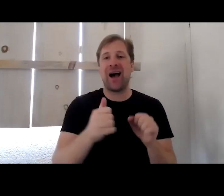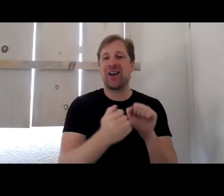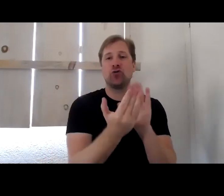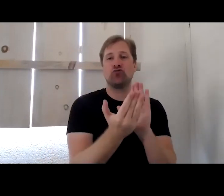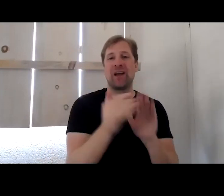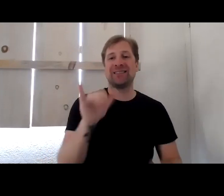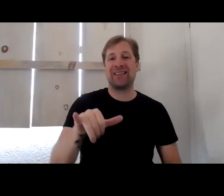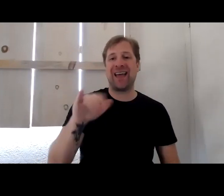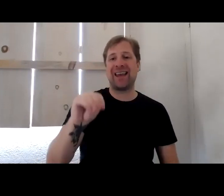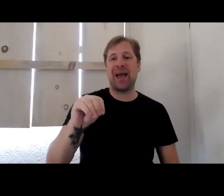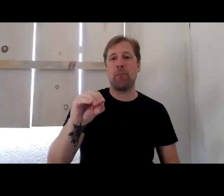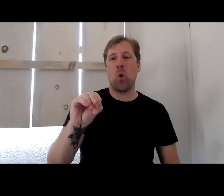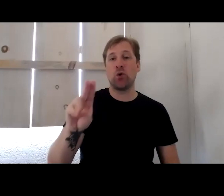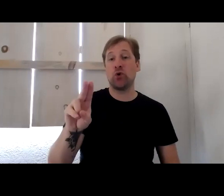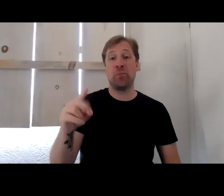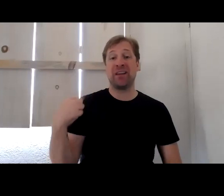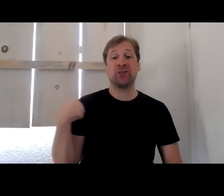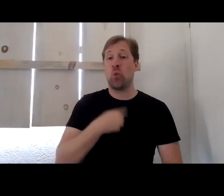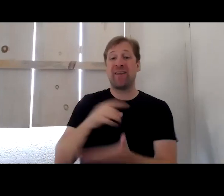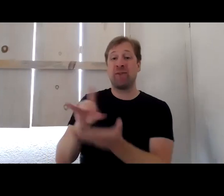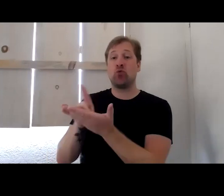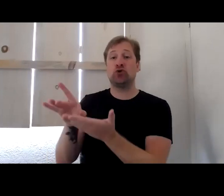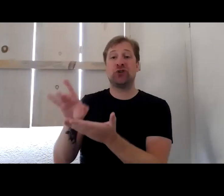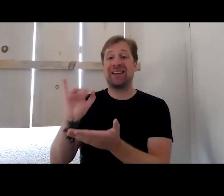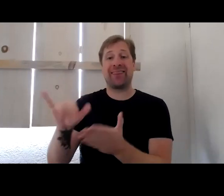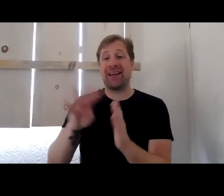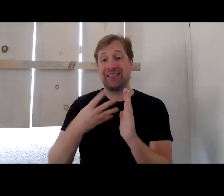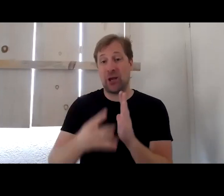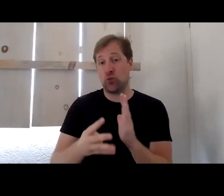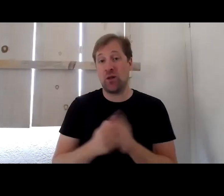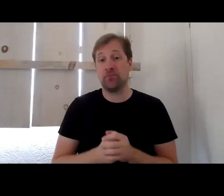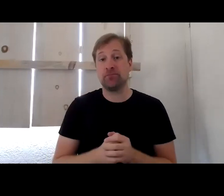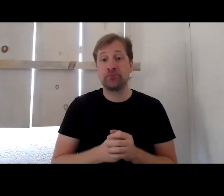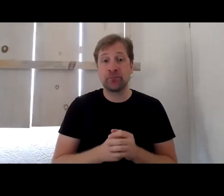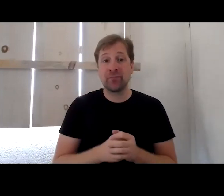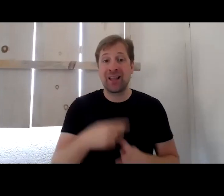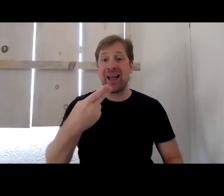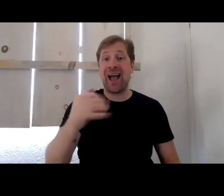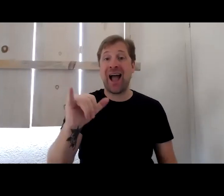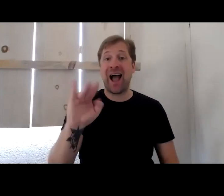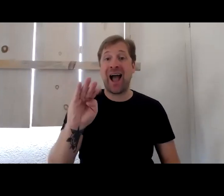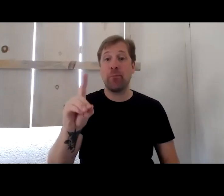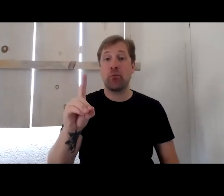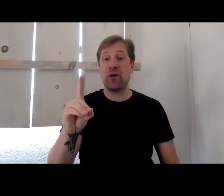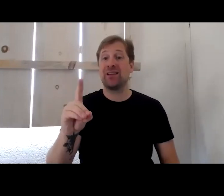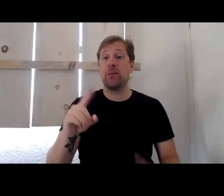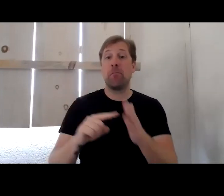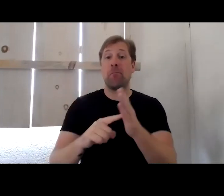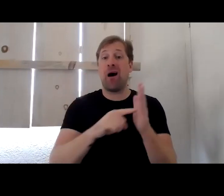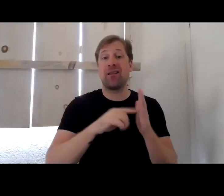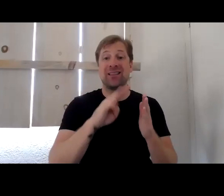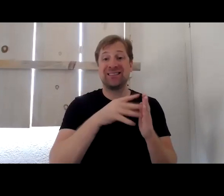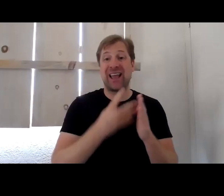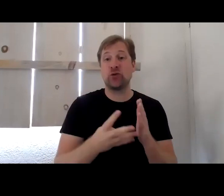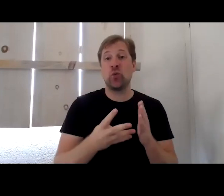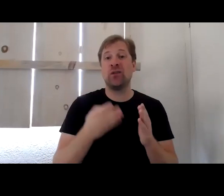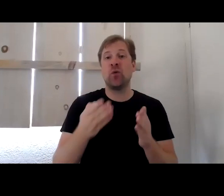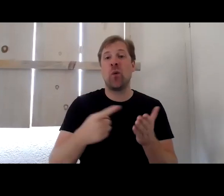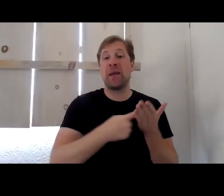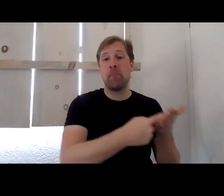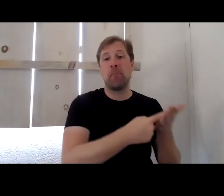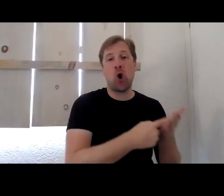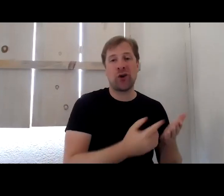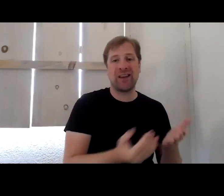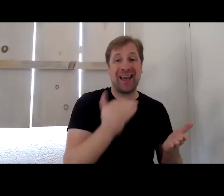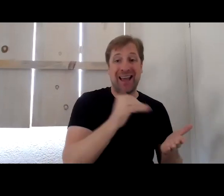have rejected any hybrid schedule. Any conditions for a hybrid model schedule will be bargained once again,